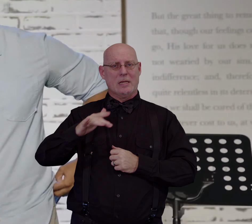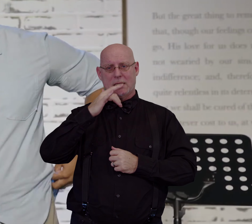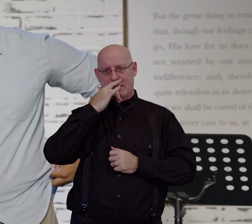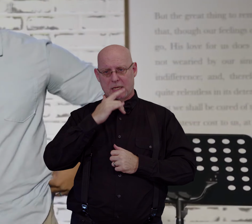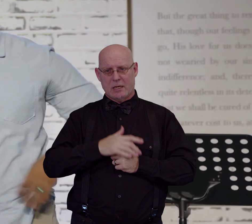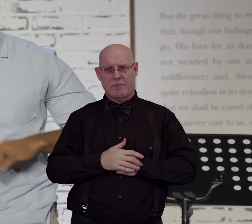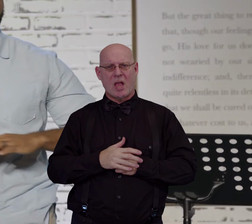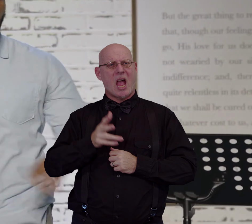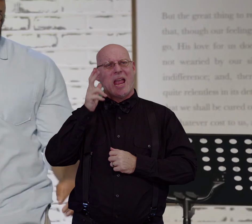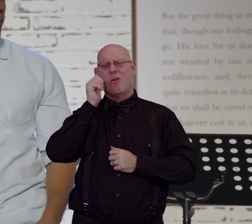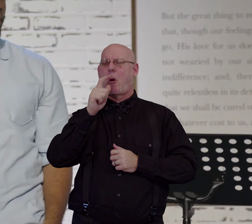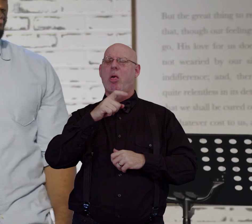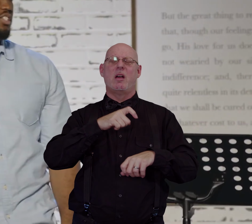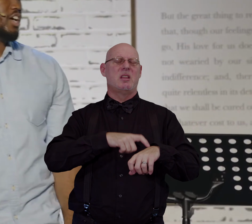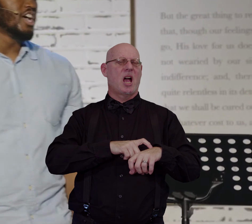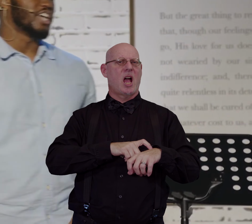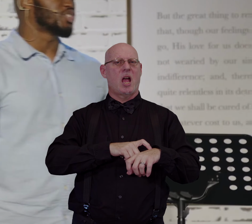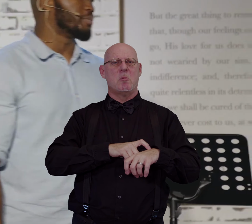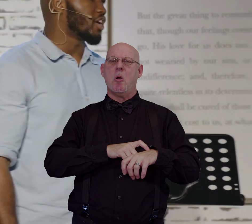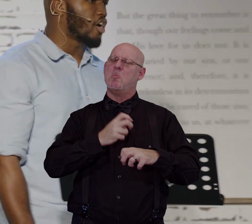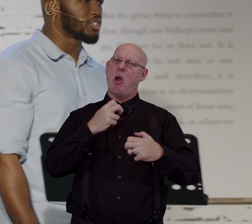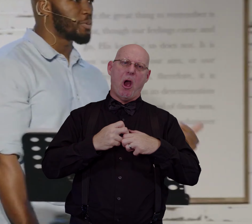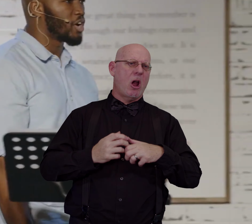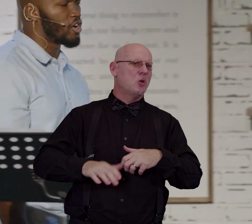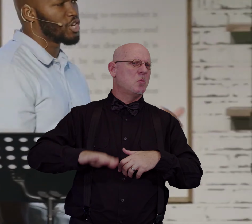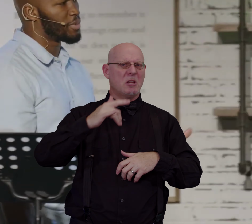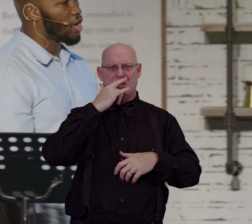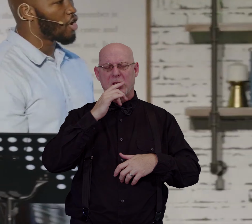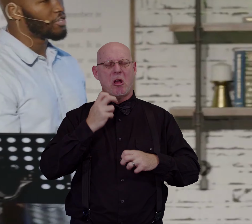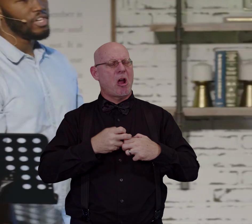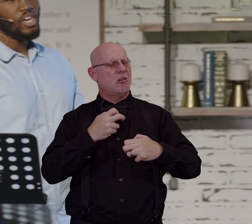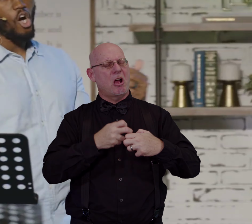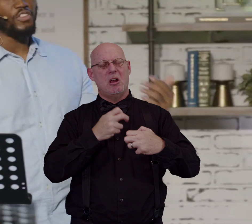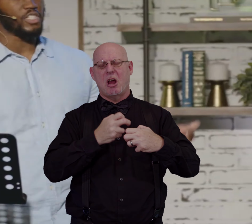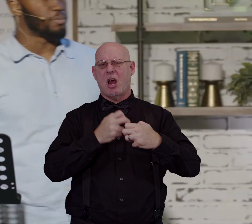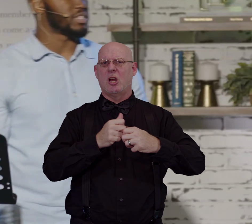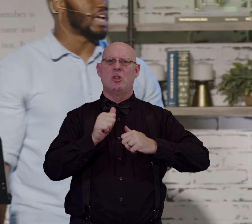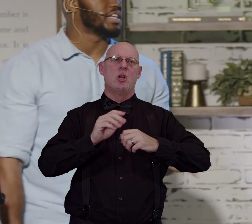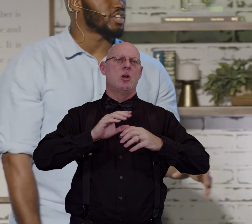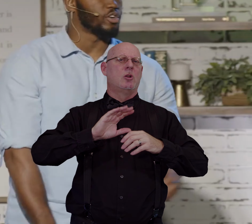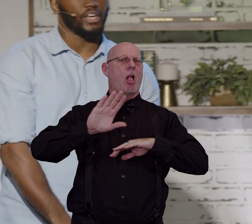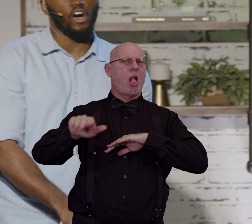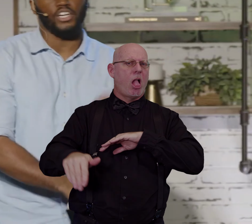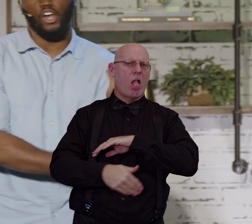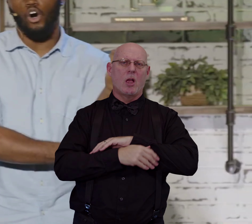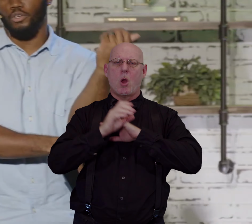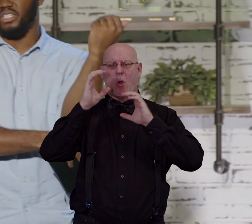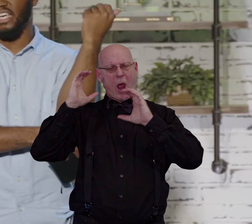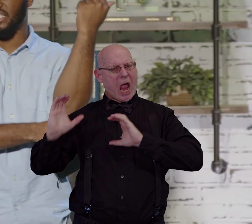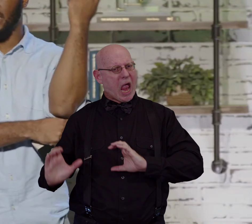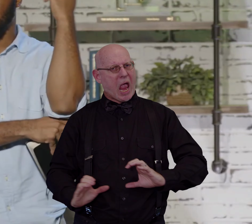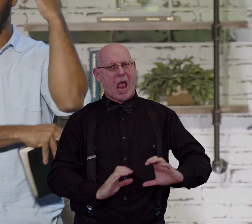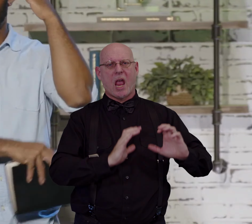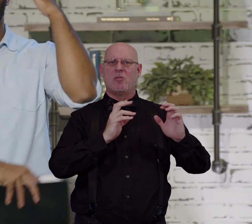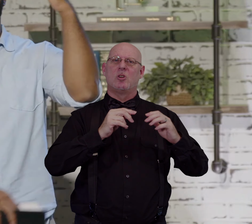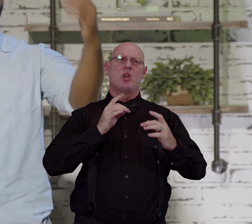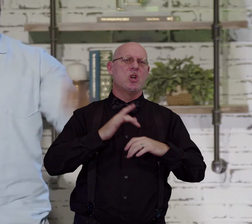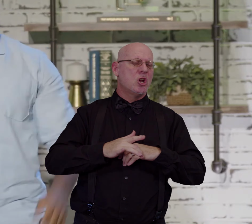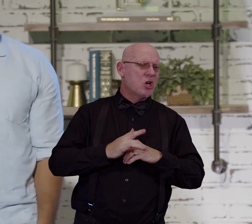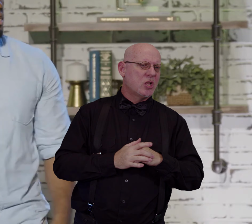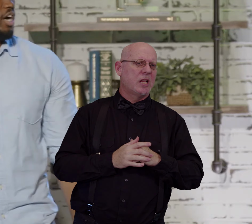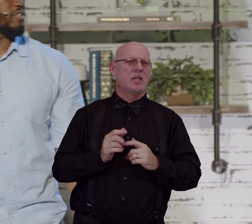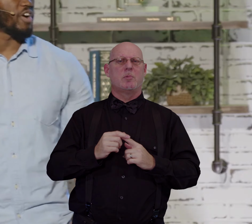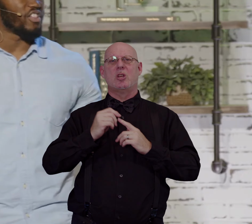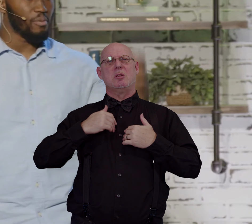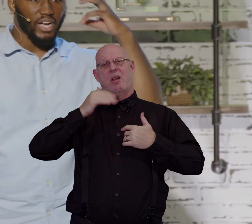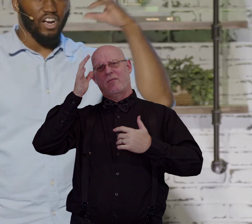one, I used to hear it all the time, is it's gonna be hard, it's gonna be hard, it's gonna be hard, all the sleepless nights early on and all those things, and especially